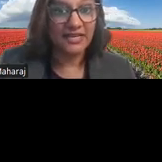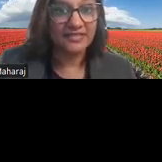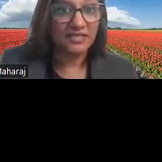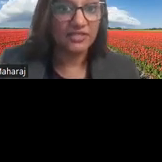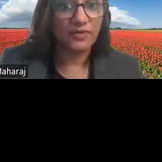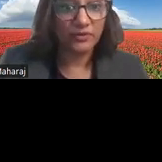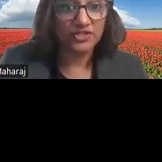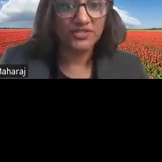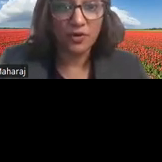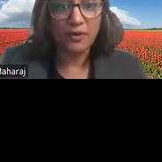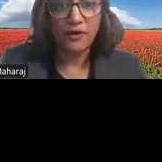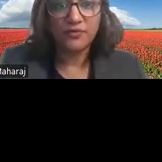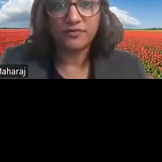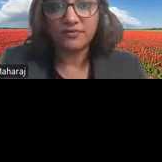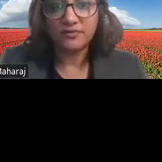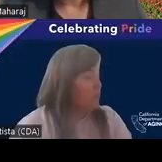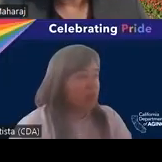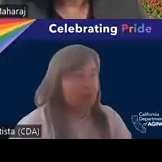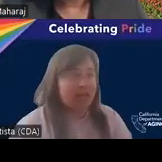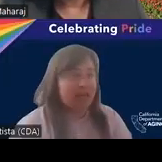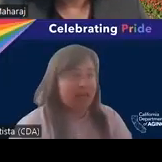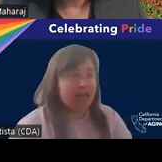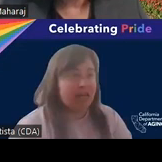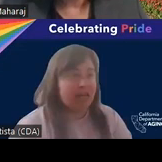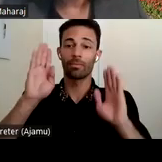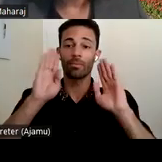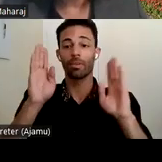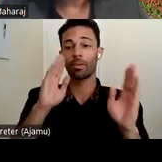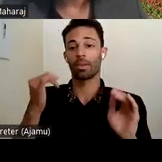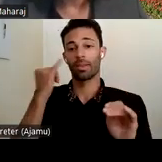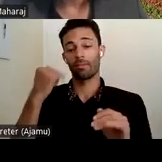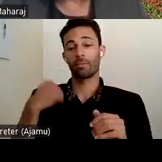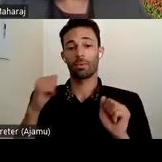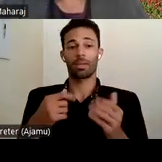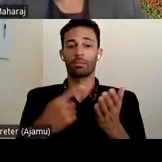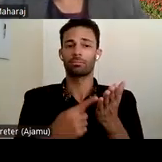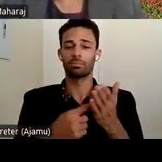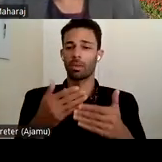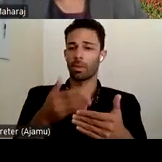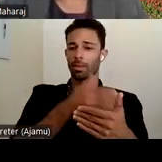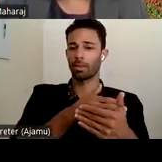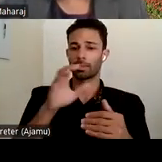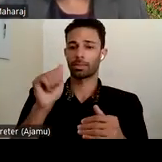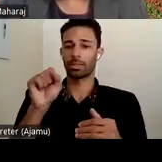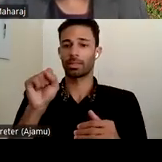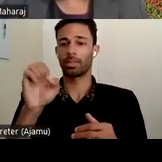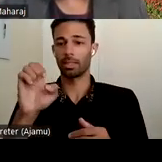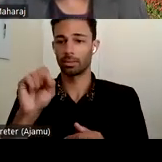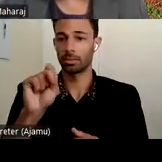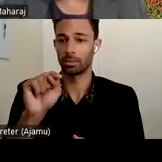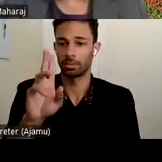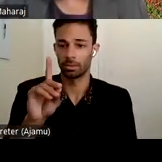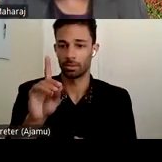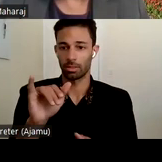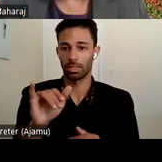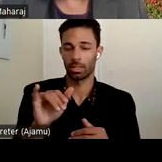case study, case study two that we just spoke about. Yeah, absolutely. So I just want to acknowledge that, as Carol